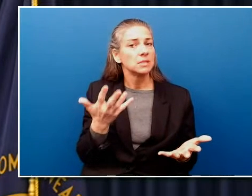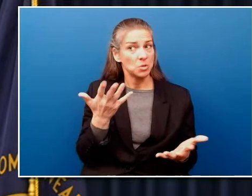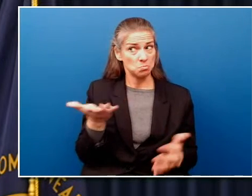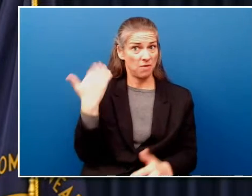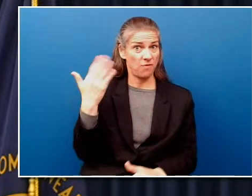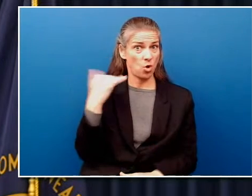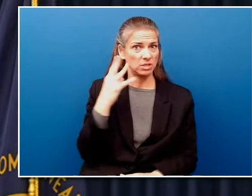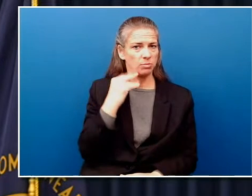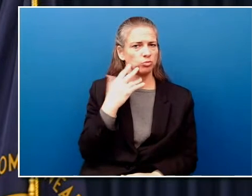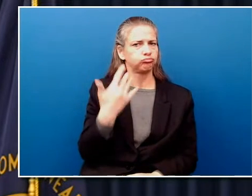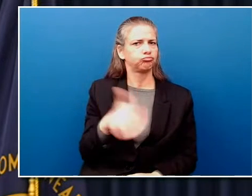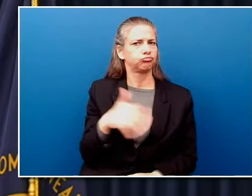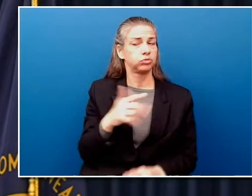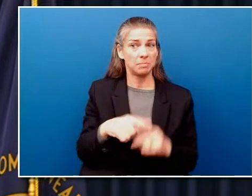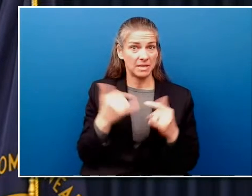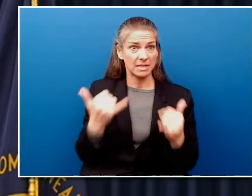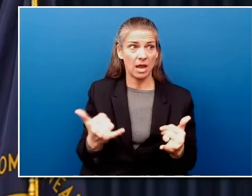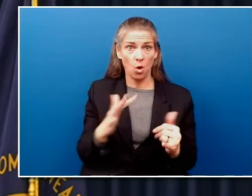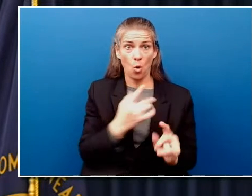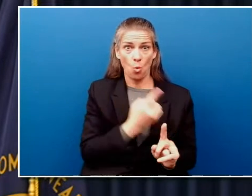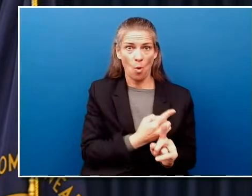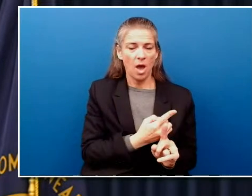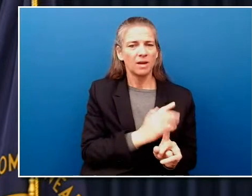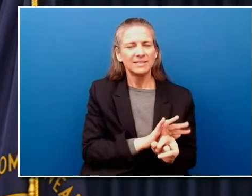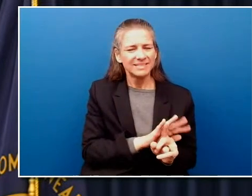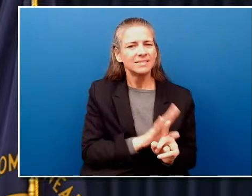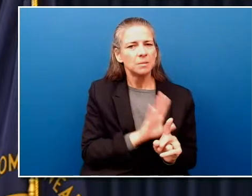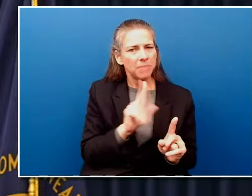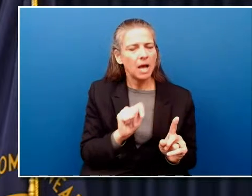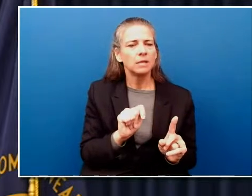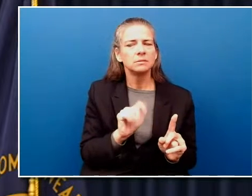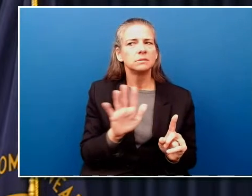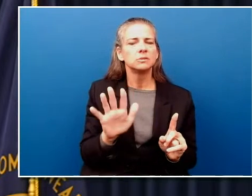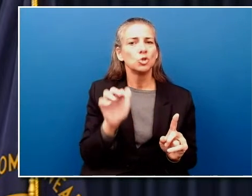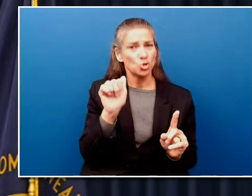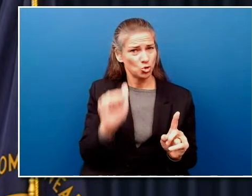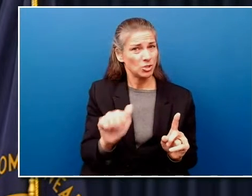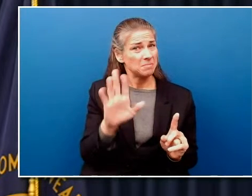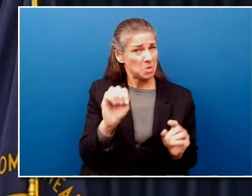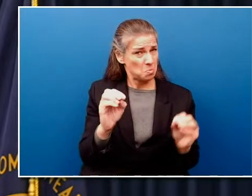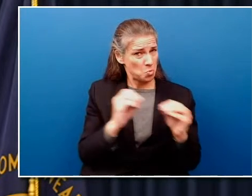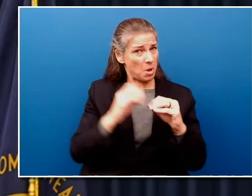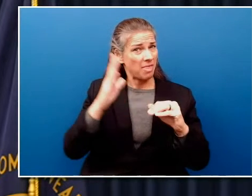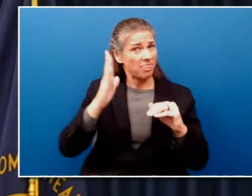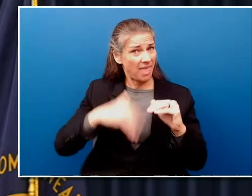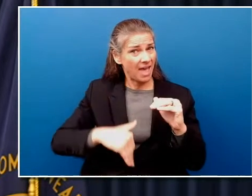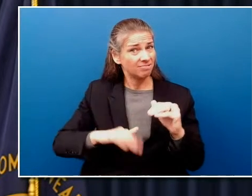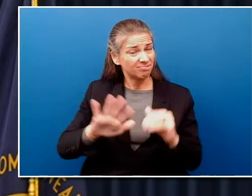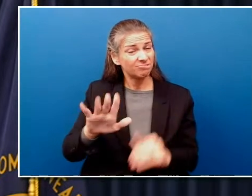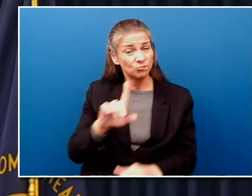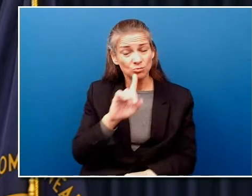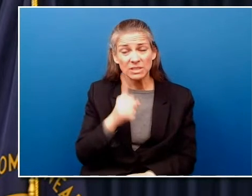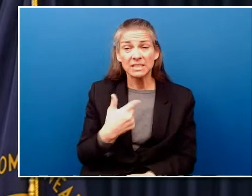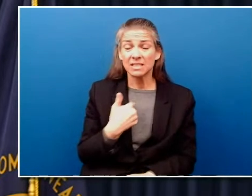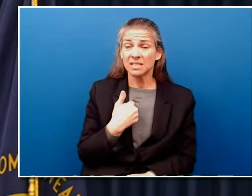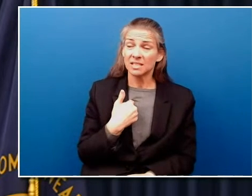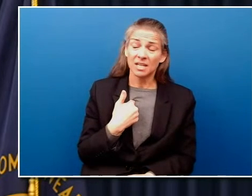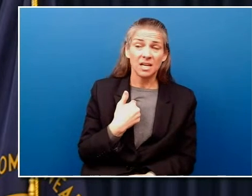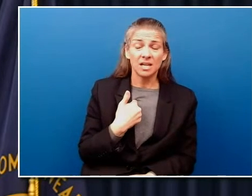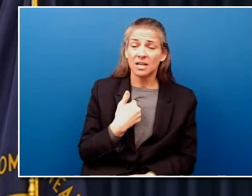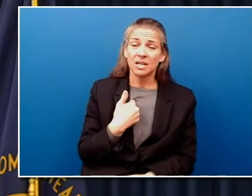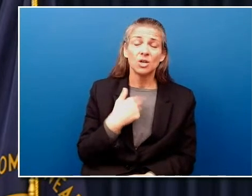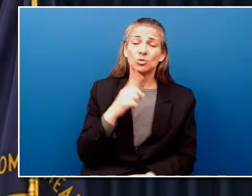for that one fatality, but this is one that could have taken a lot more lives. I credit so many different